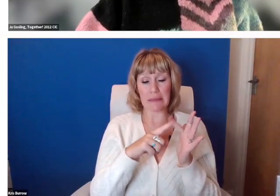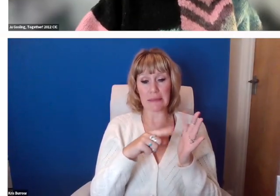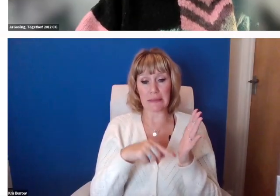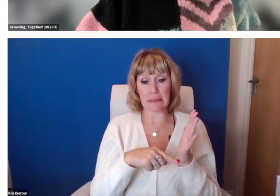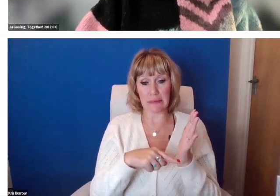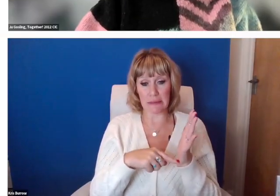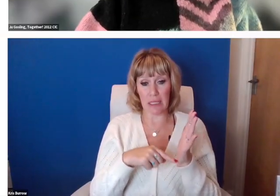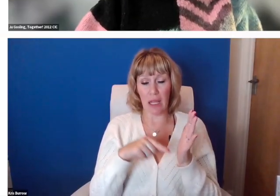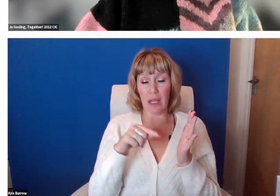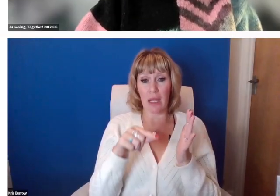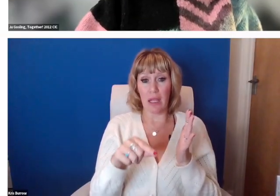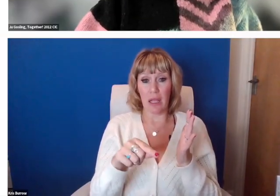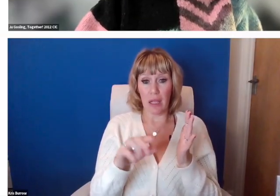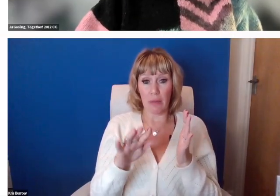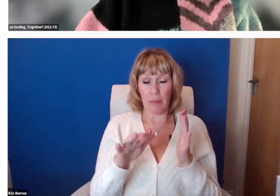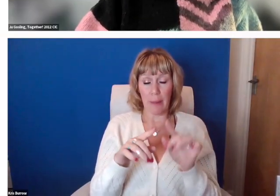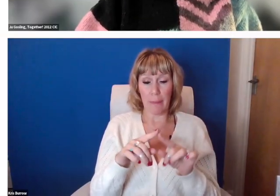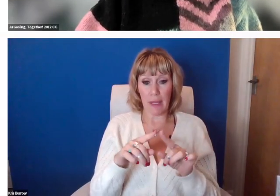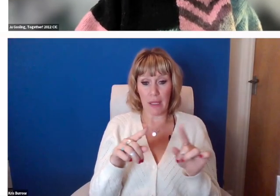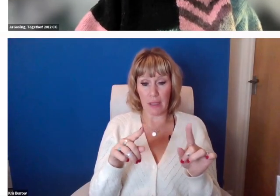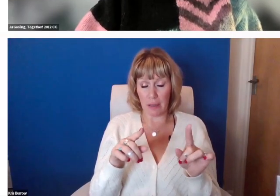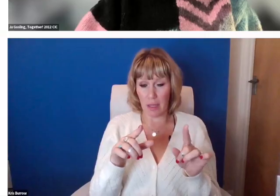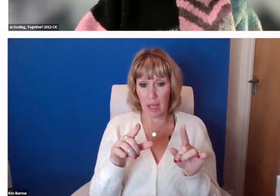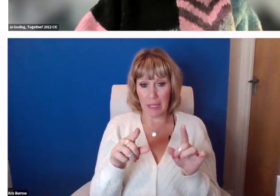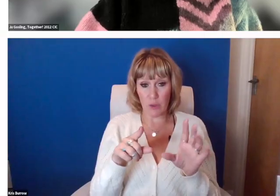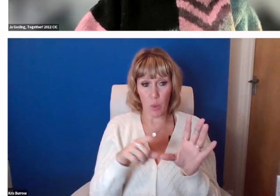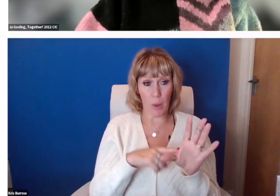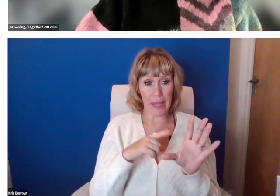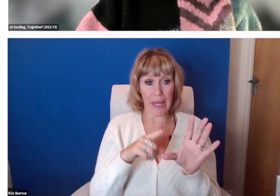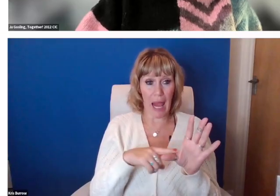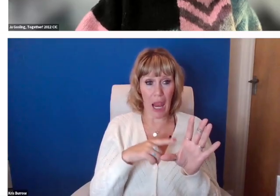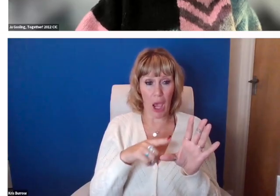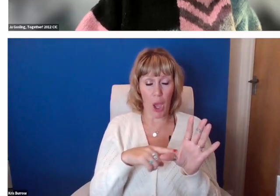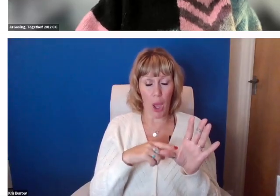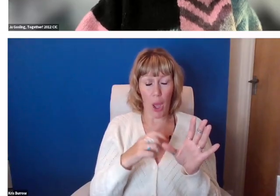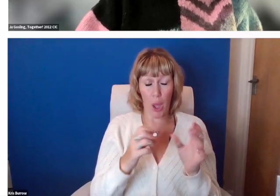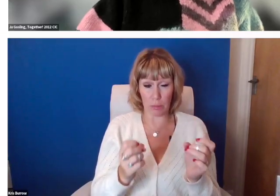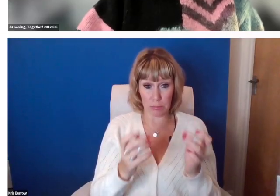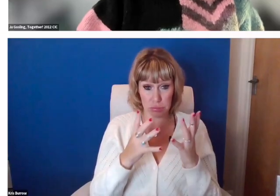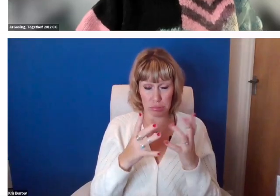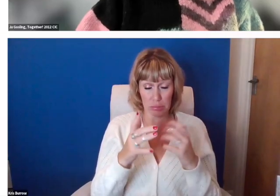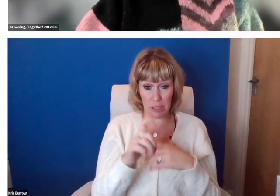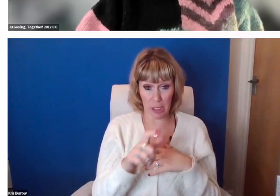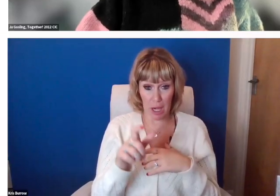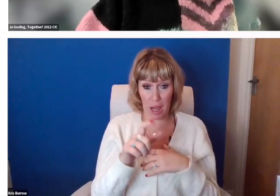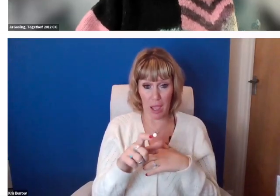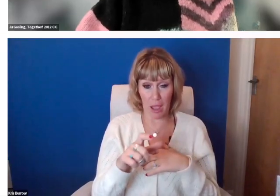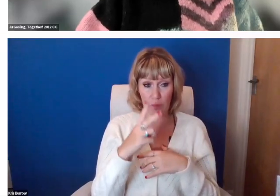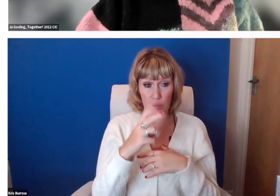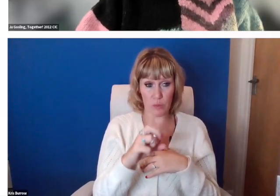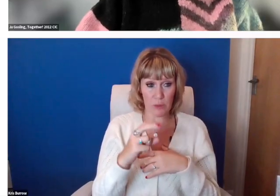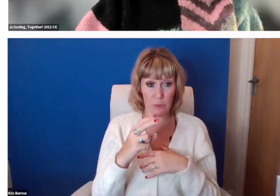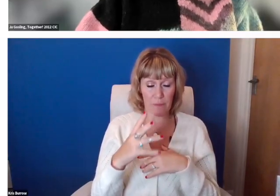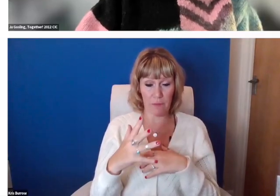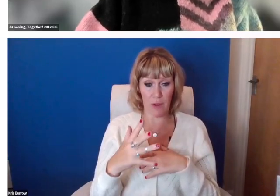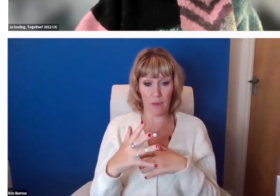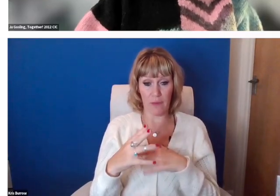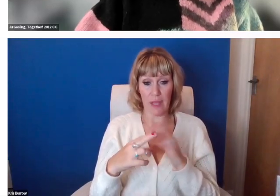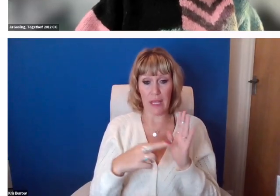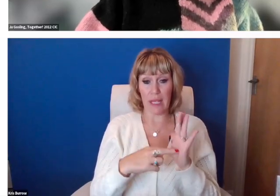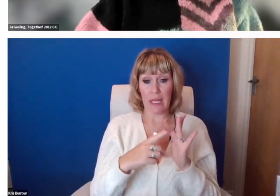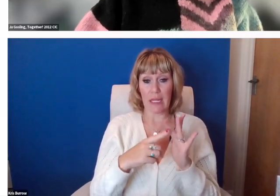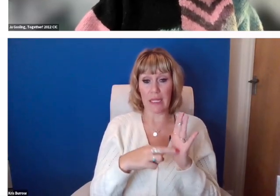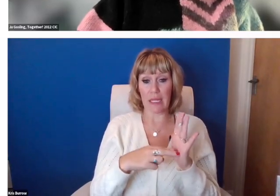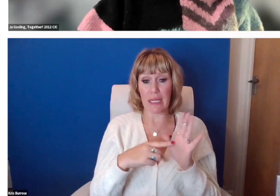is made from creative markers. It's all in yellow from 2025. Nina says pencil